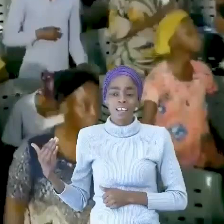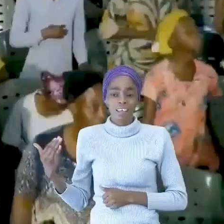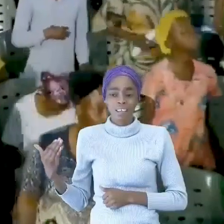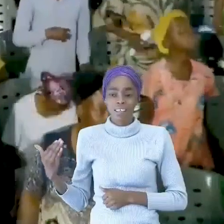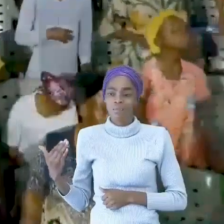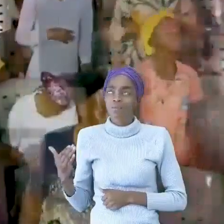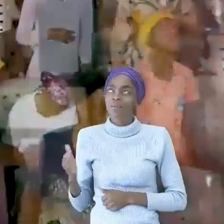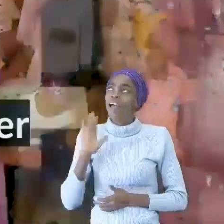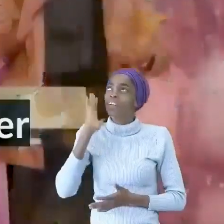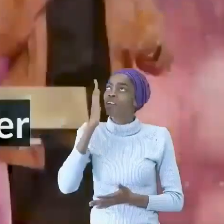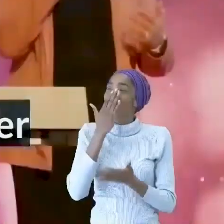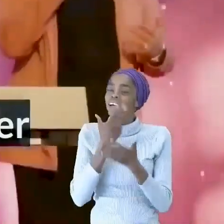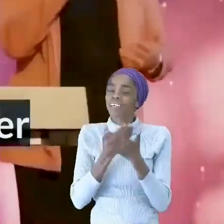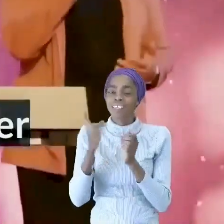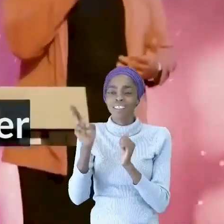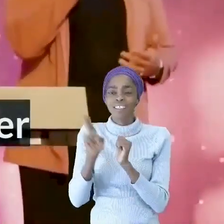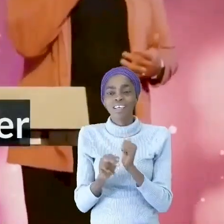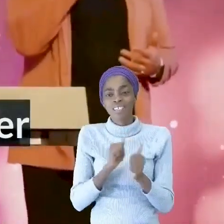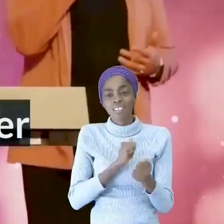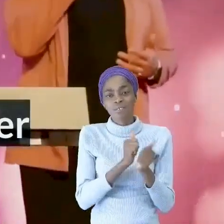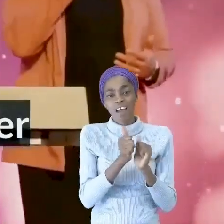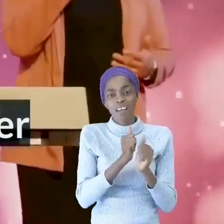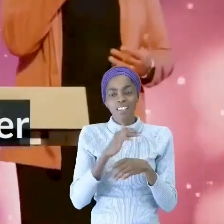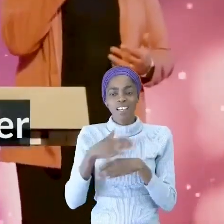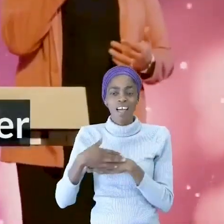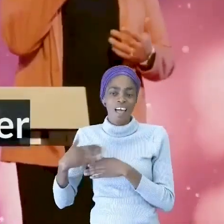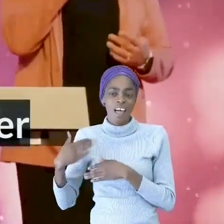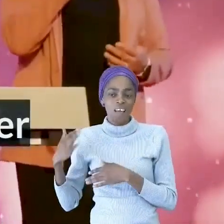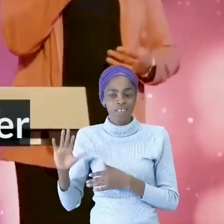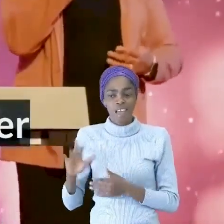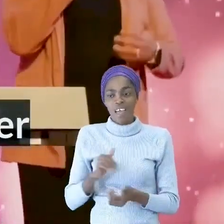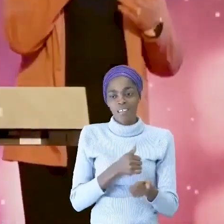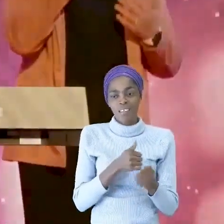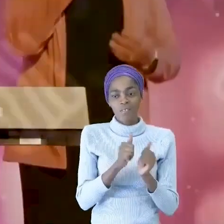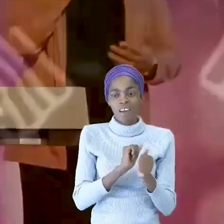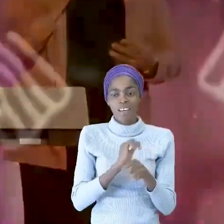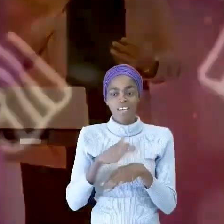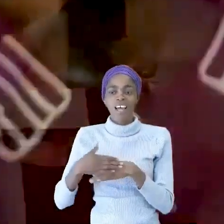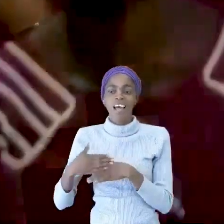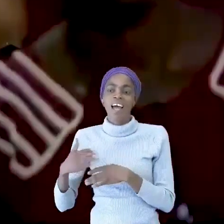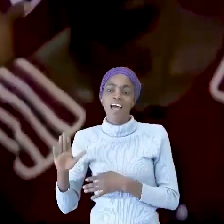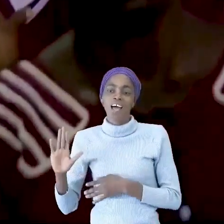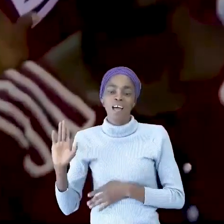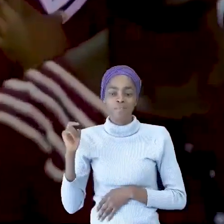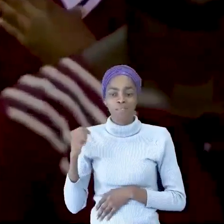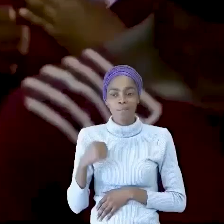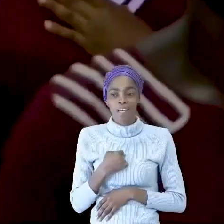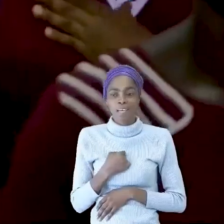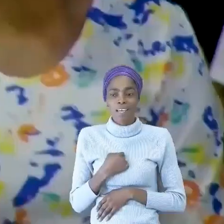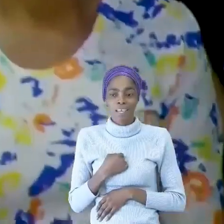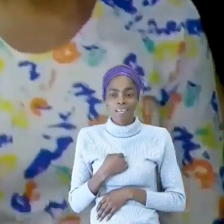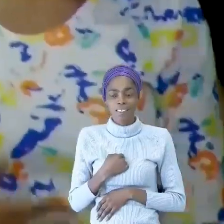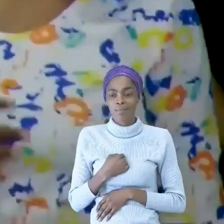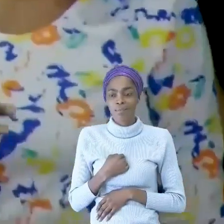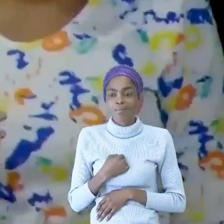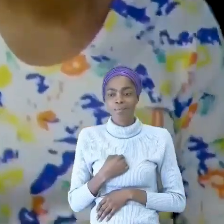everything. Your goodness is running after, it's running after.